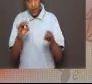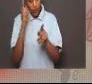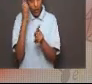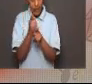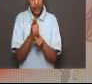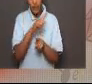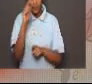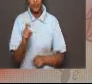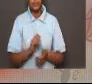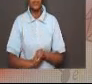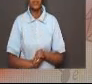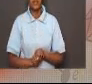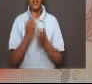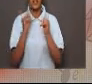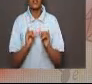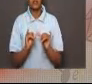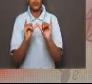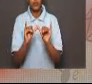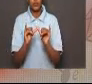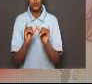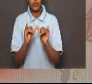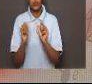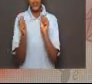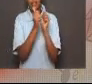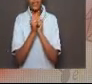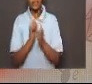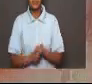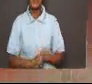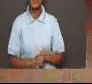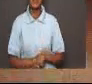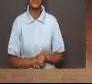correctly? Let us go through them together.